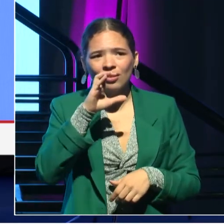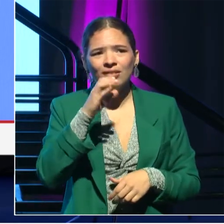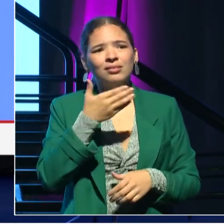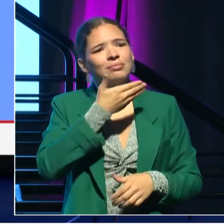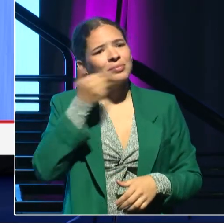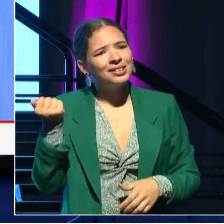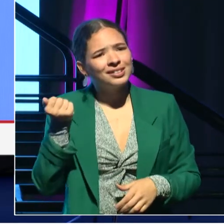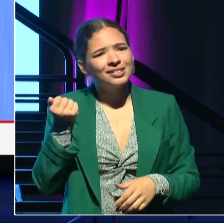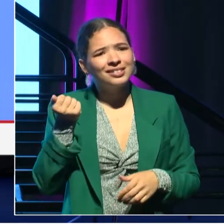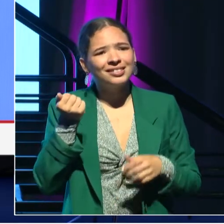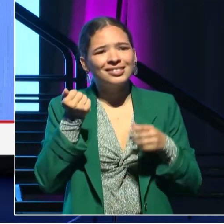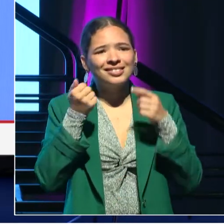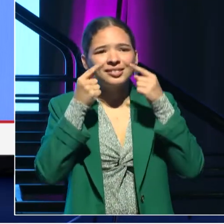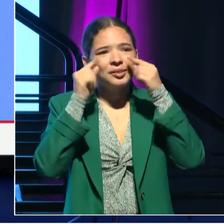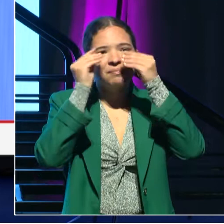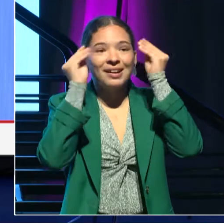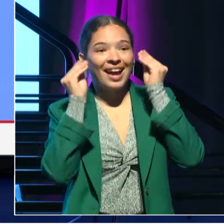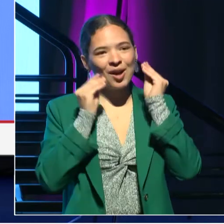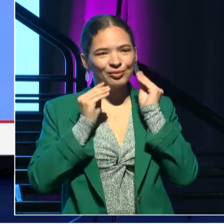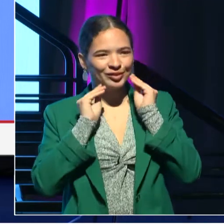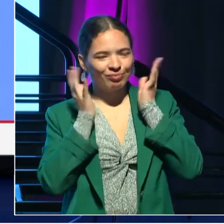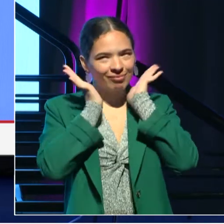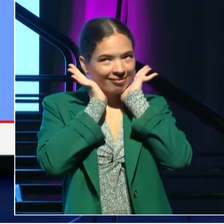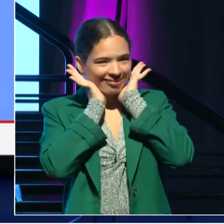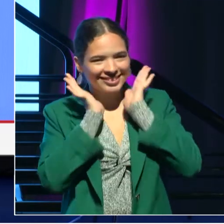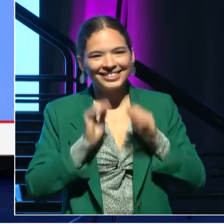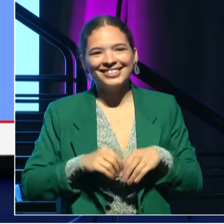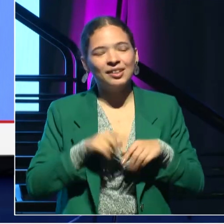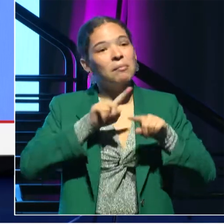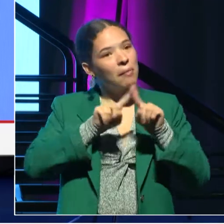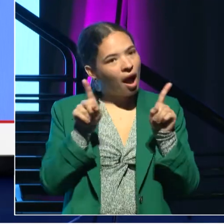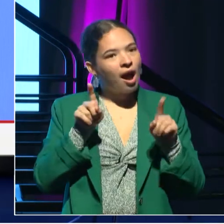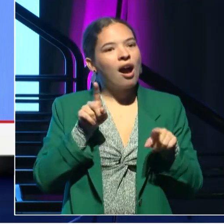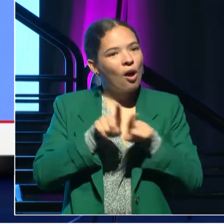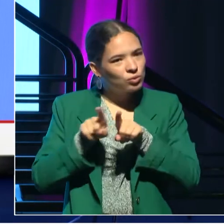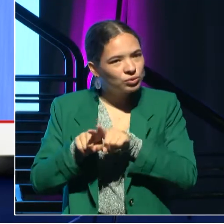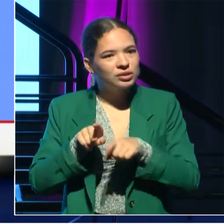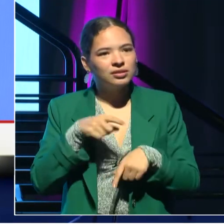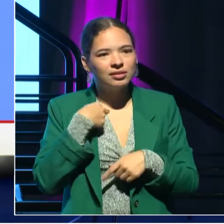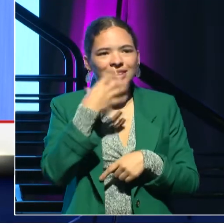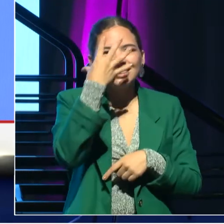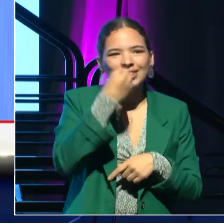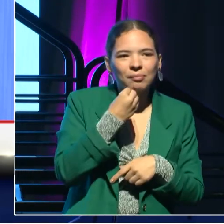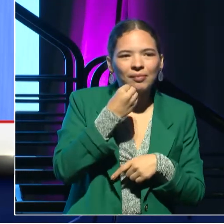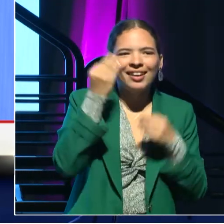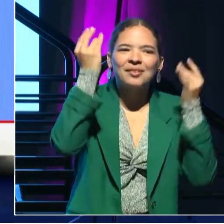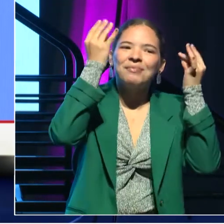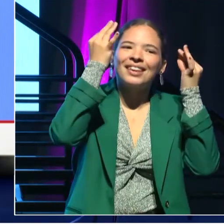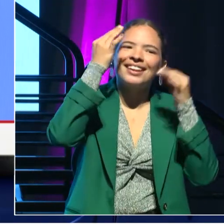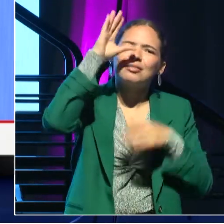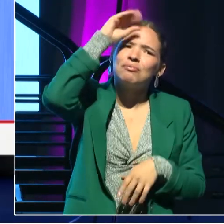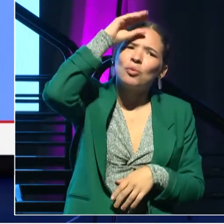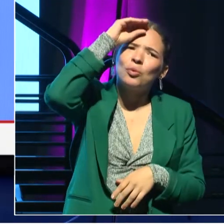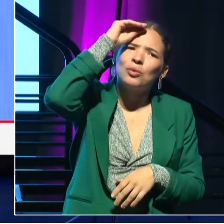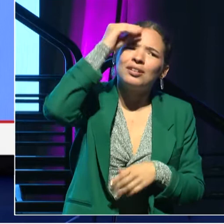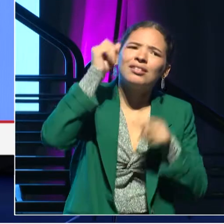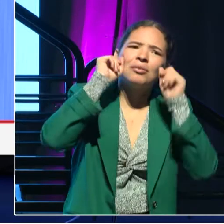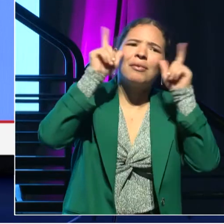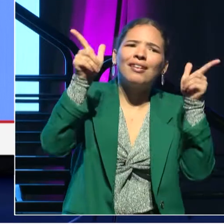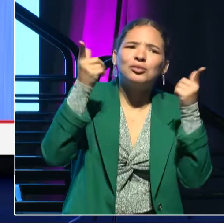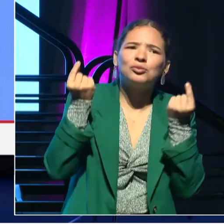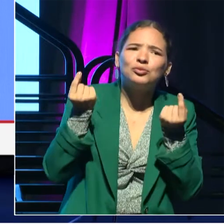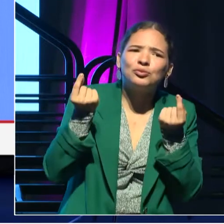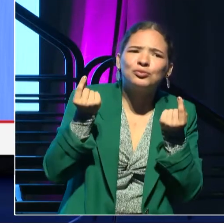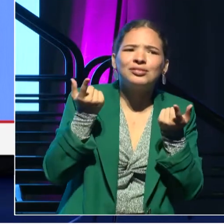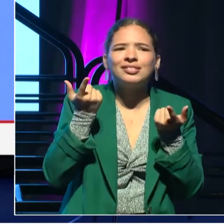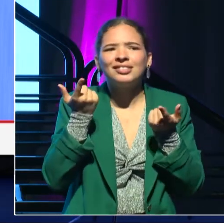are also my last thought before I fall asleep and my first that motivates me to get a very, very early start